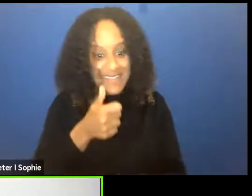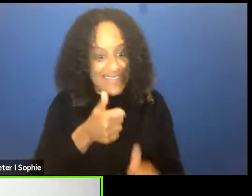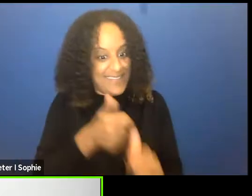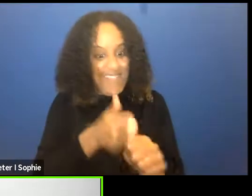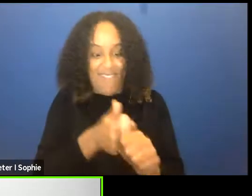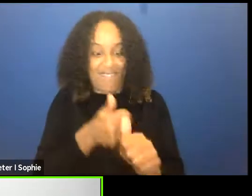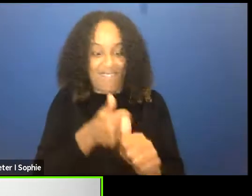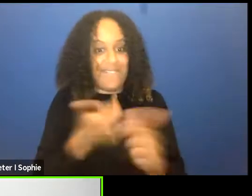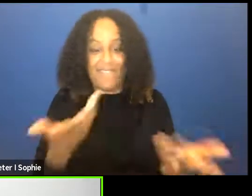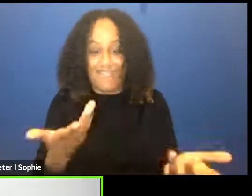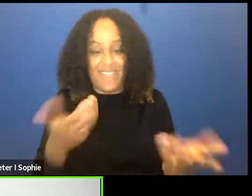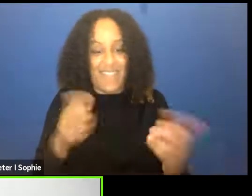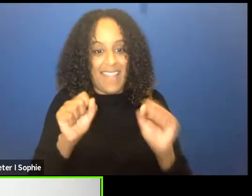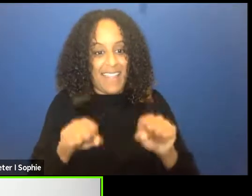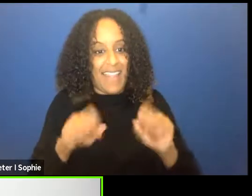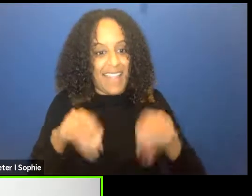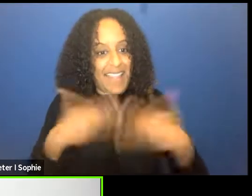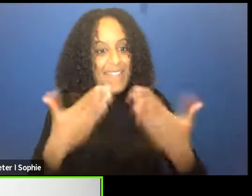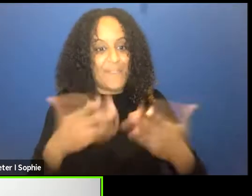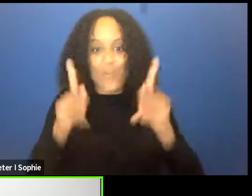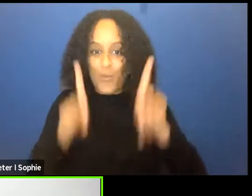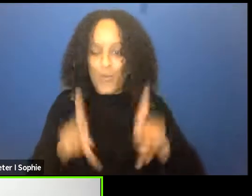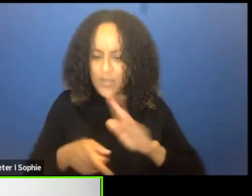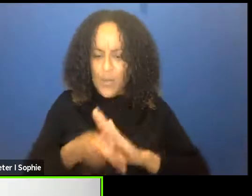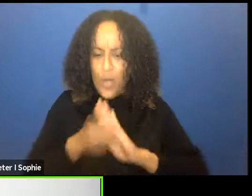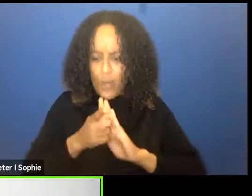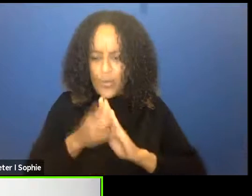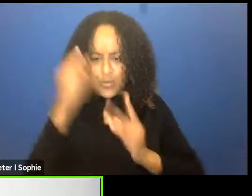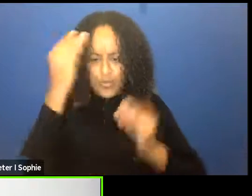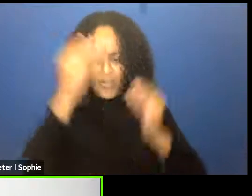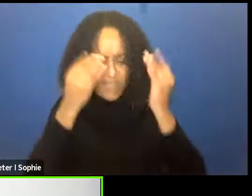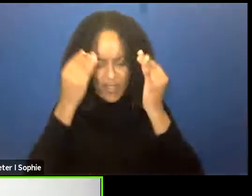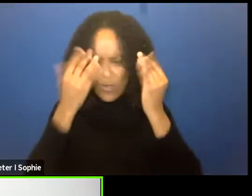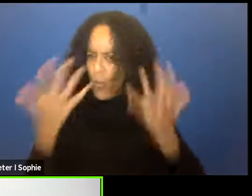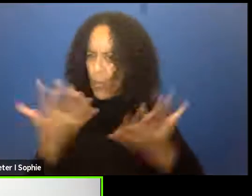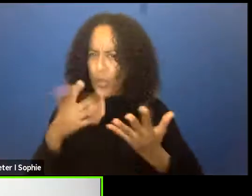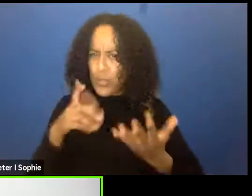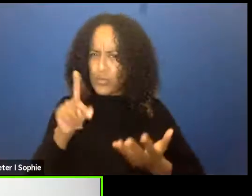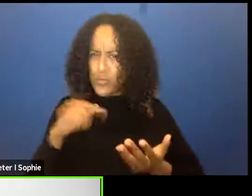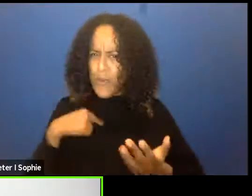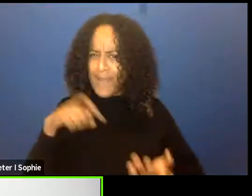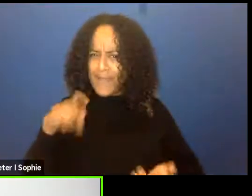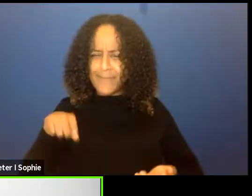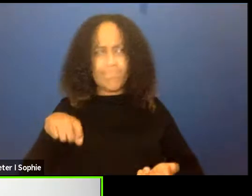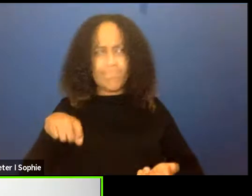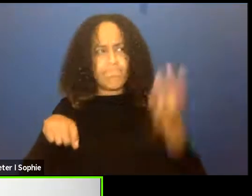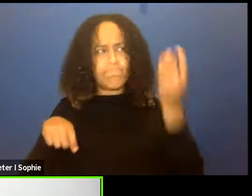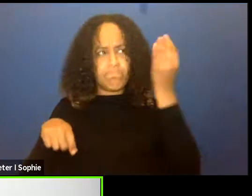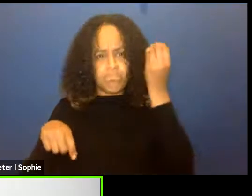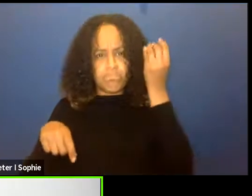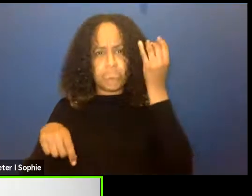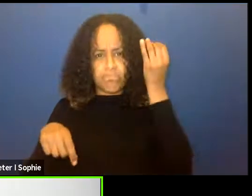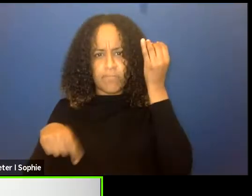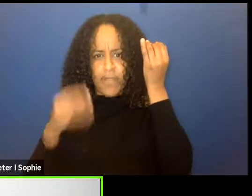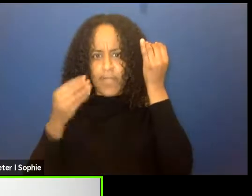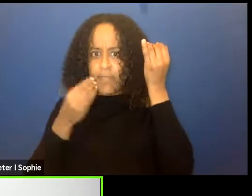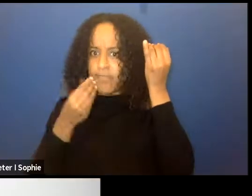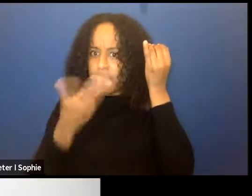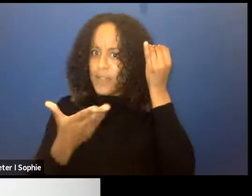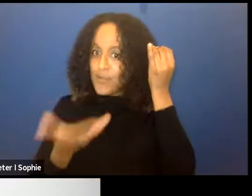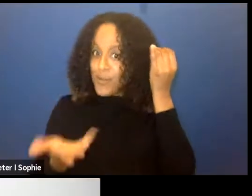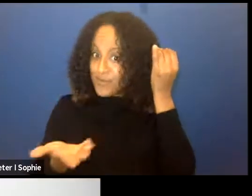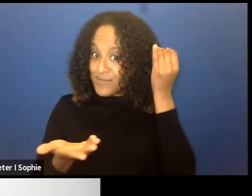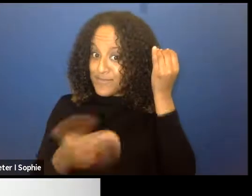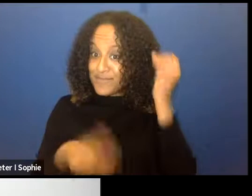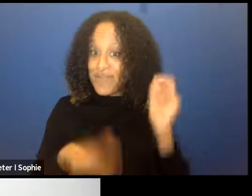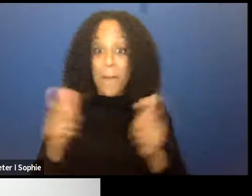gives the person a moment to reflect and say, well, what do I need? And let you know. I think